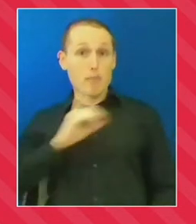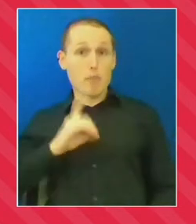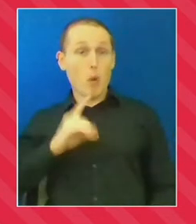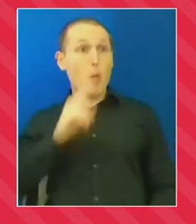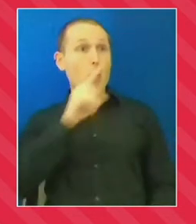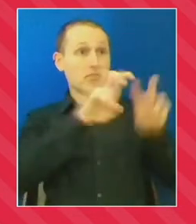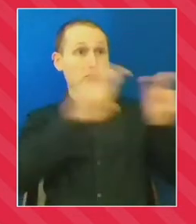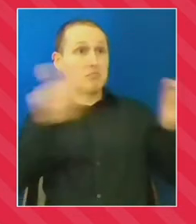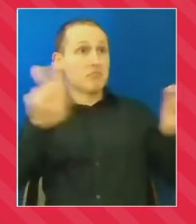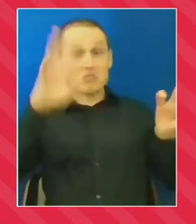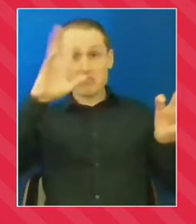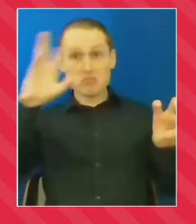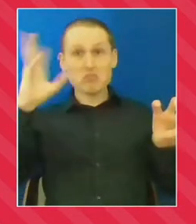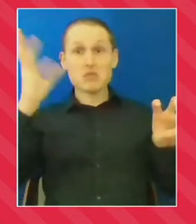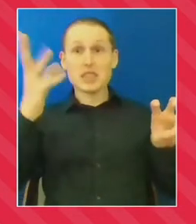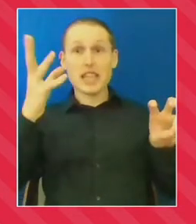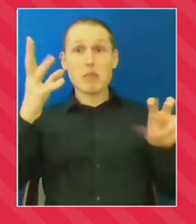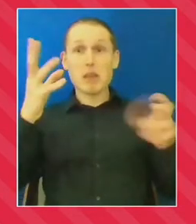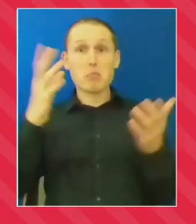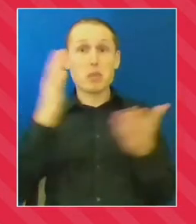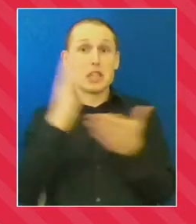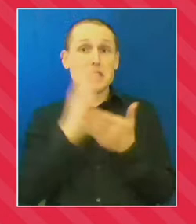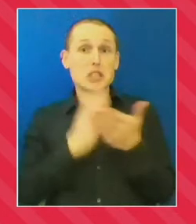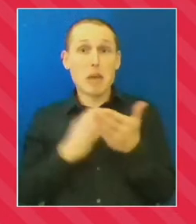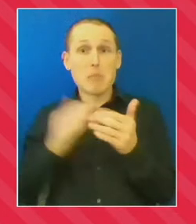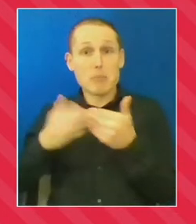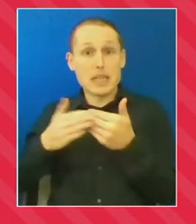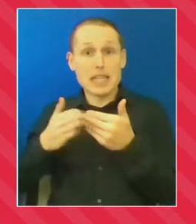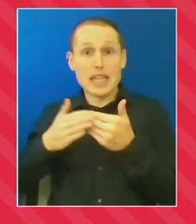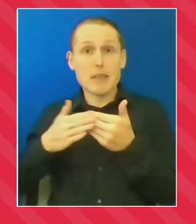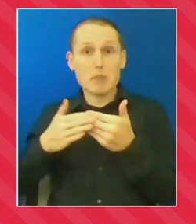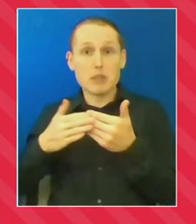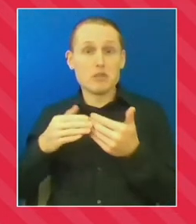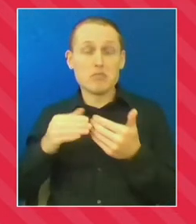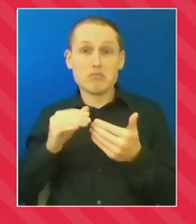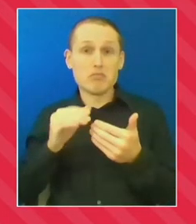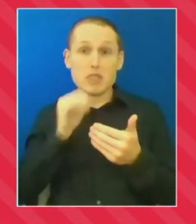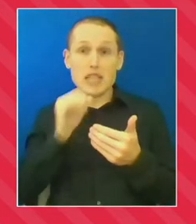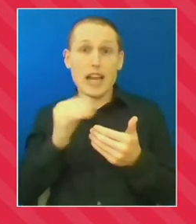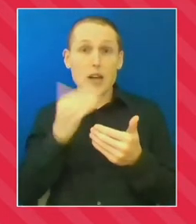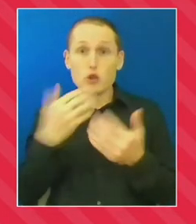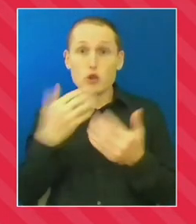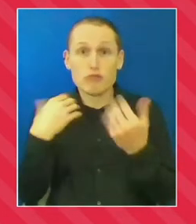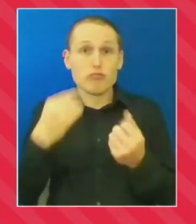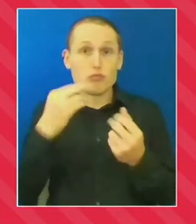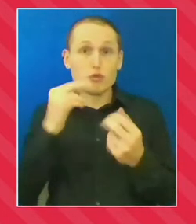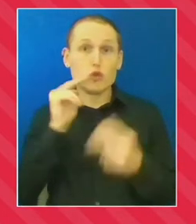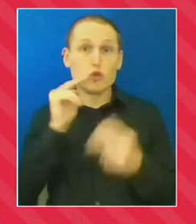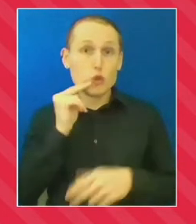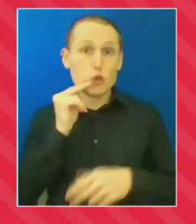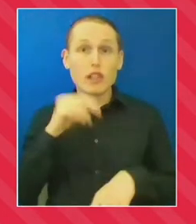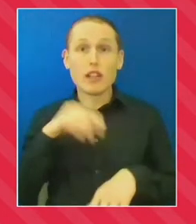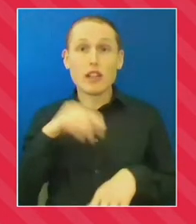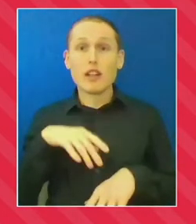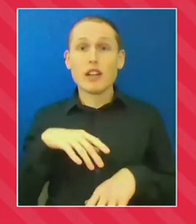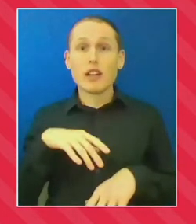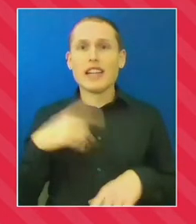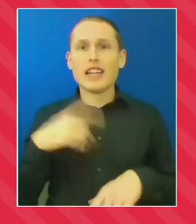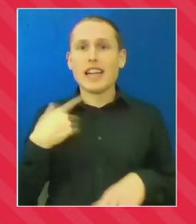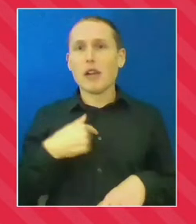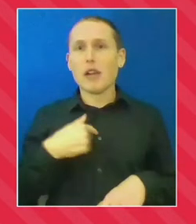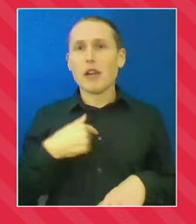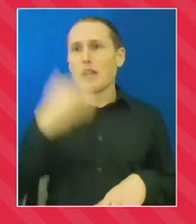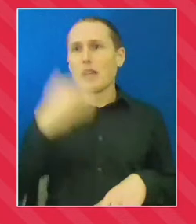Nourish Neighbors. And we know that it takes the organizational staff, our volunteers and